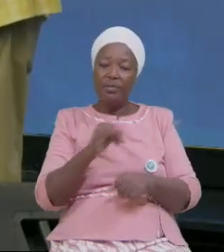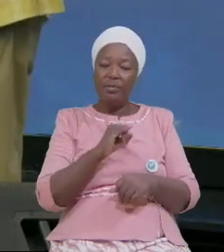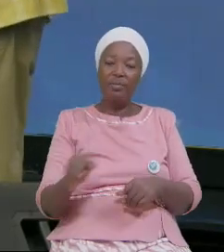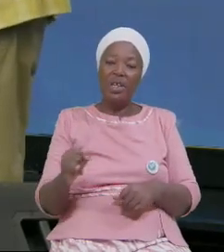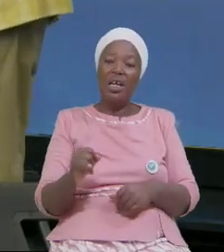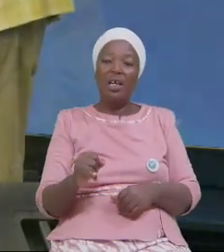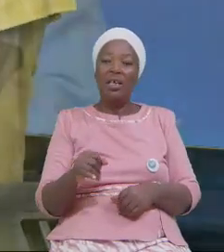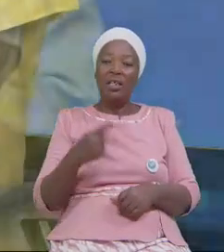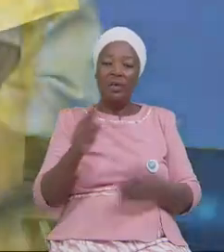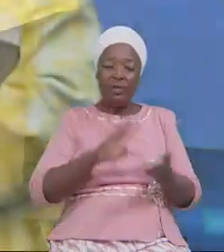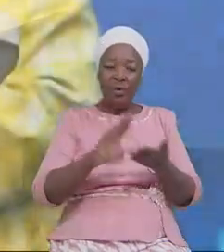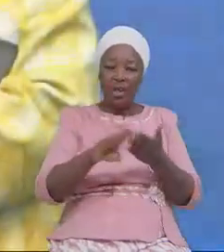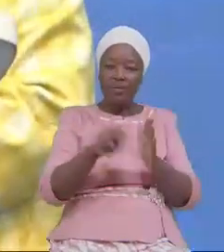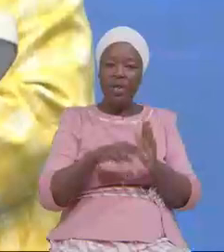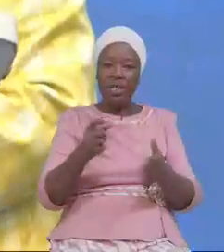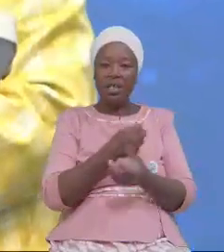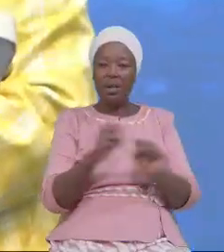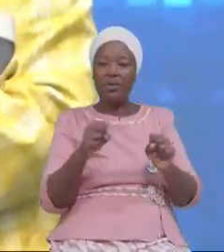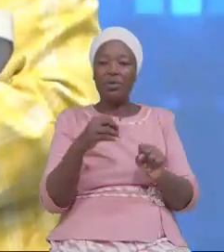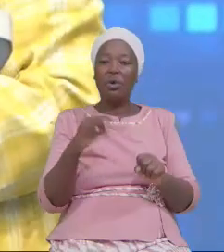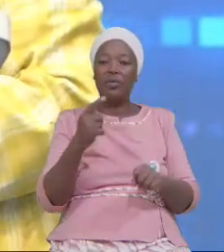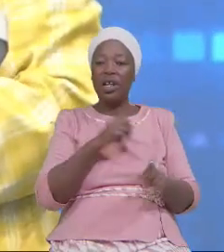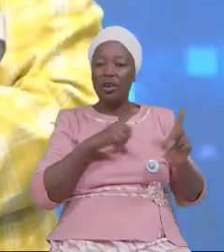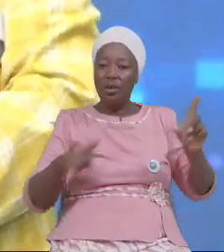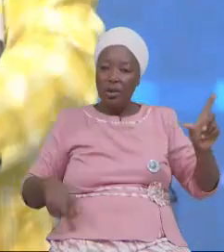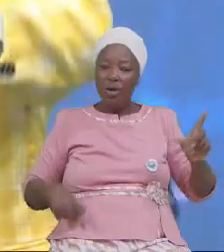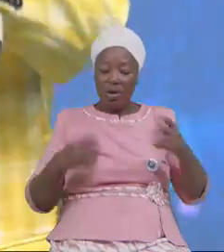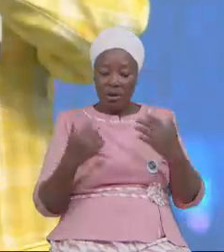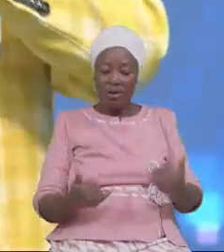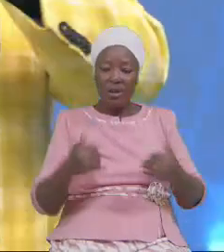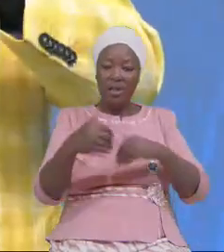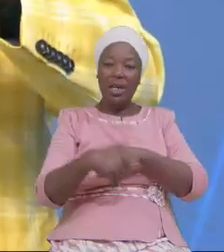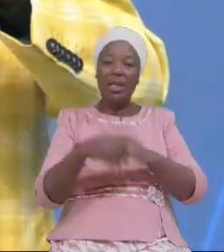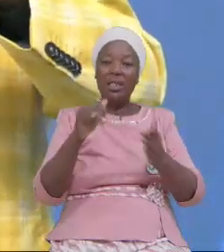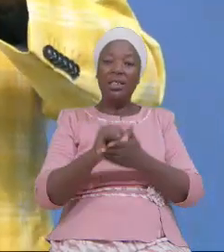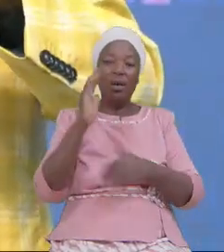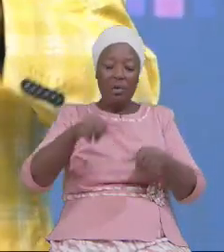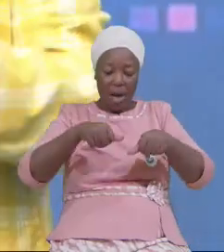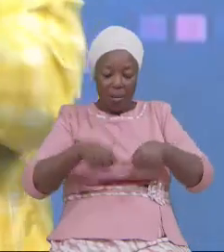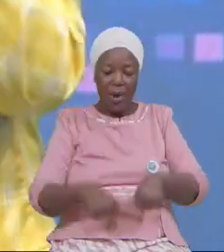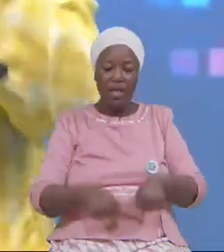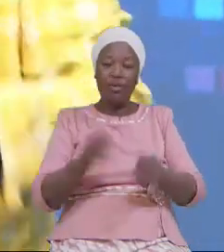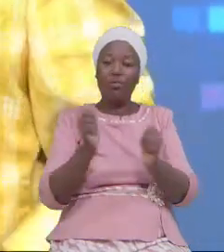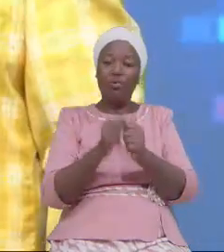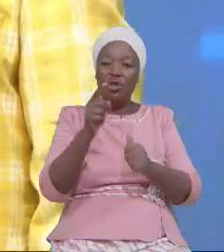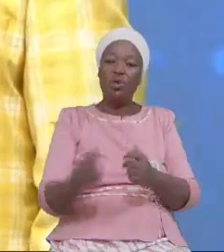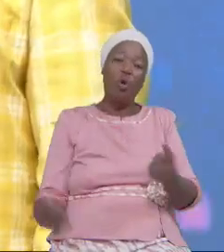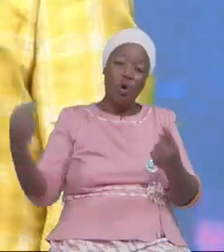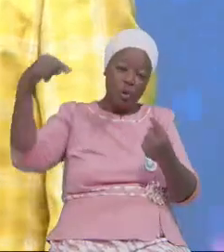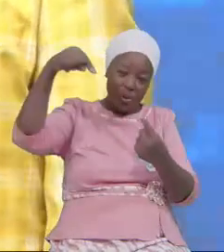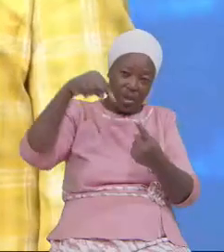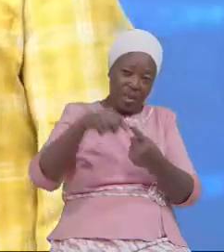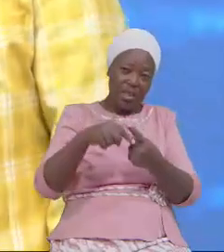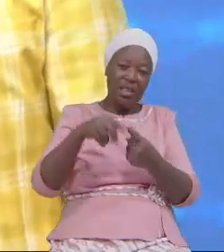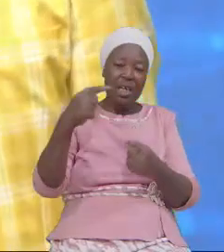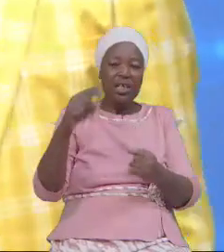the forgiveness, the salvation of the Lord tonight that will abide with you until the